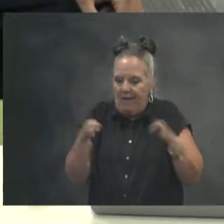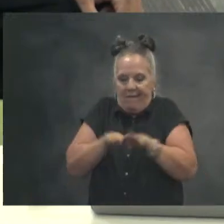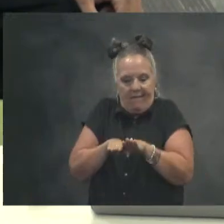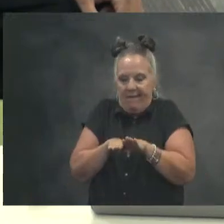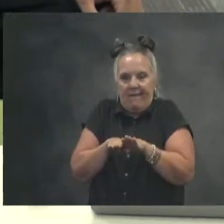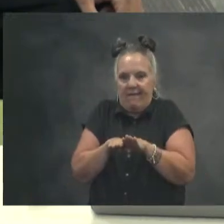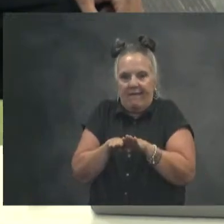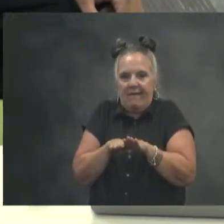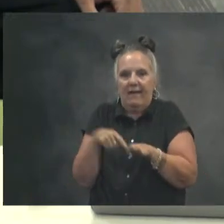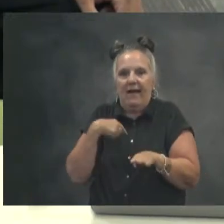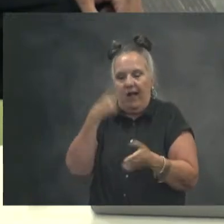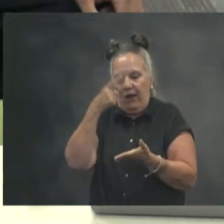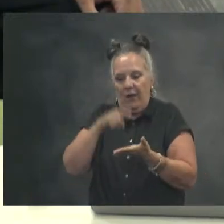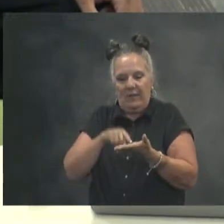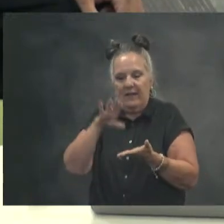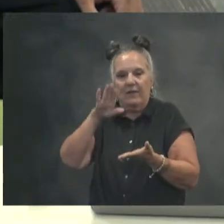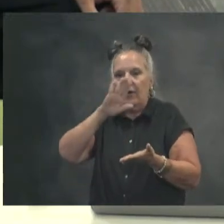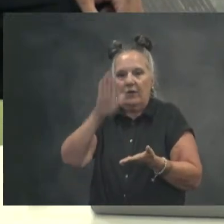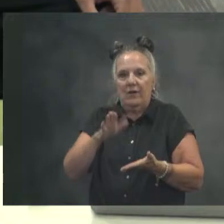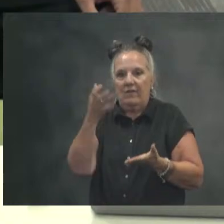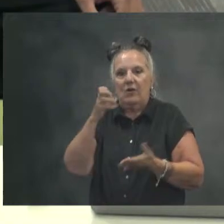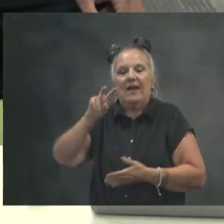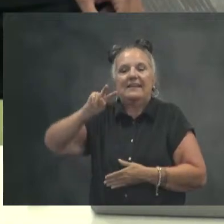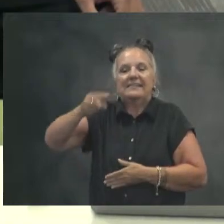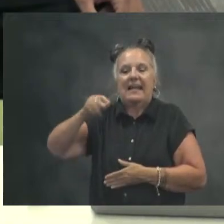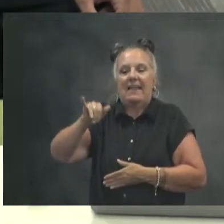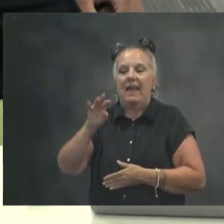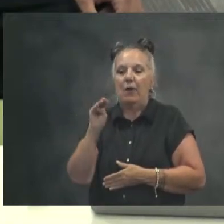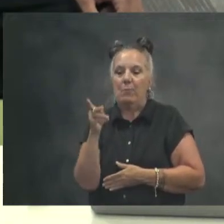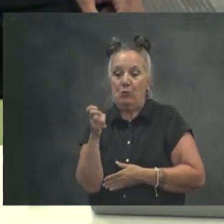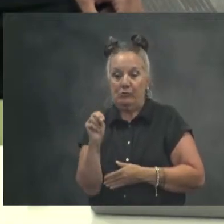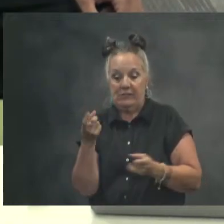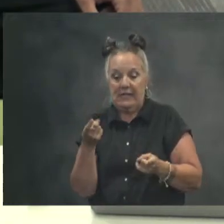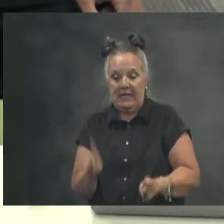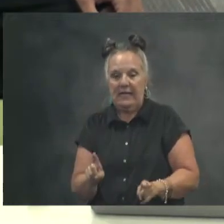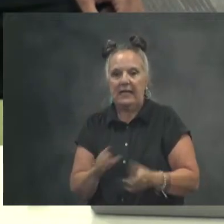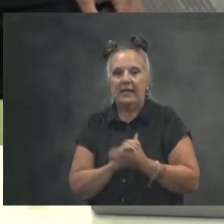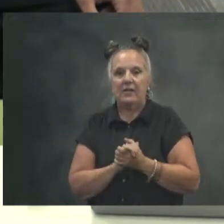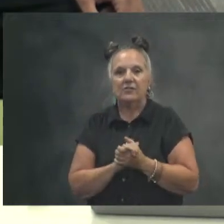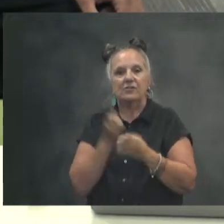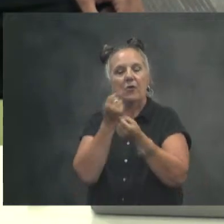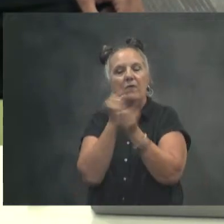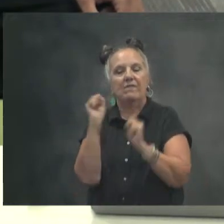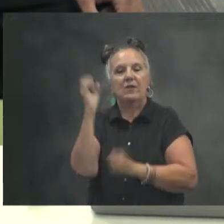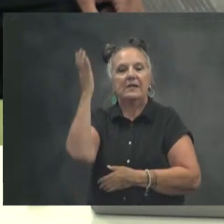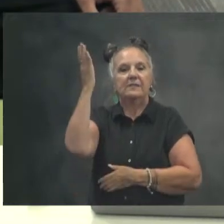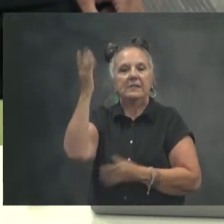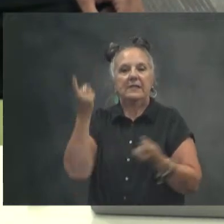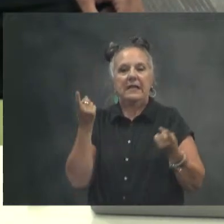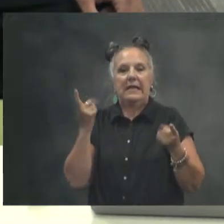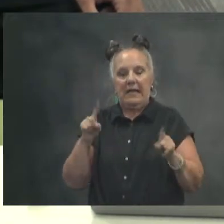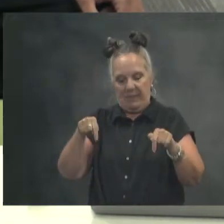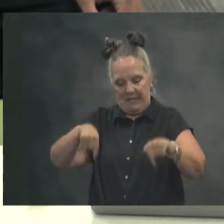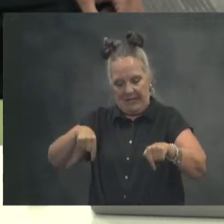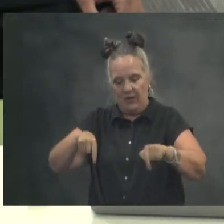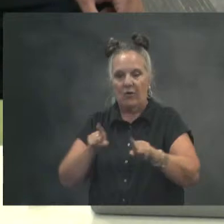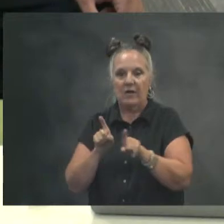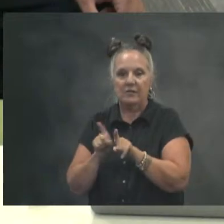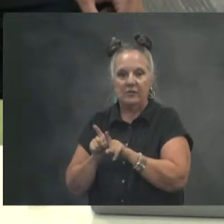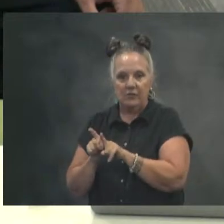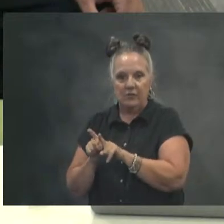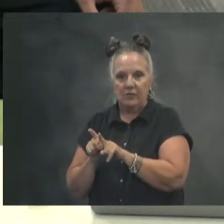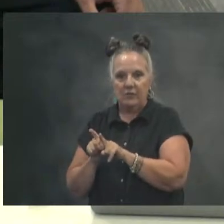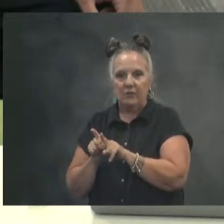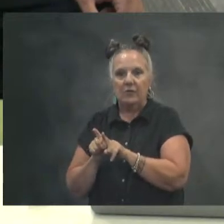session. And I believe that's why you never got a second on that motion. So there's a free speech issue going on here as well. You move